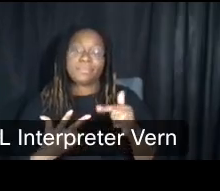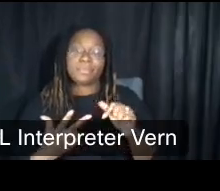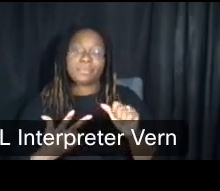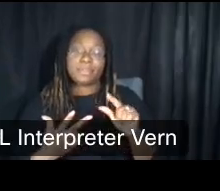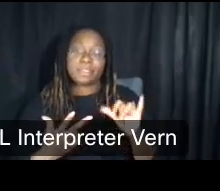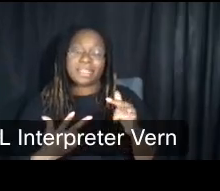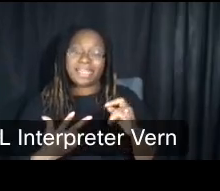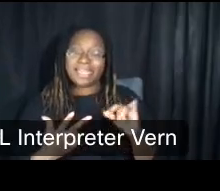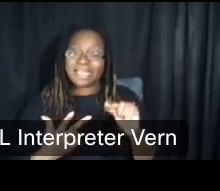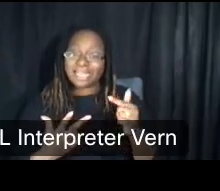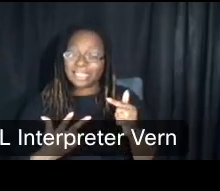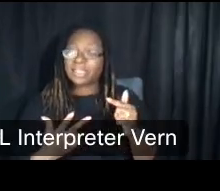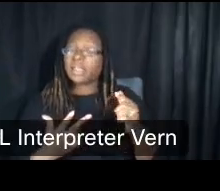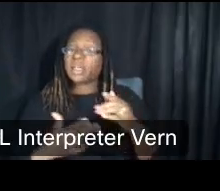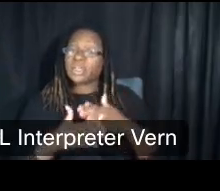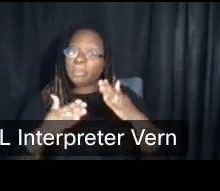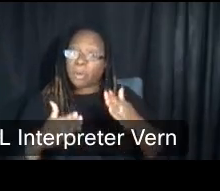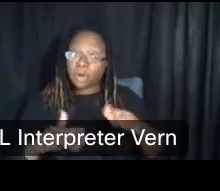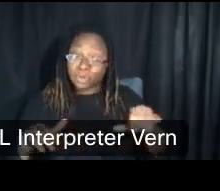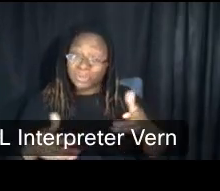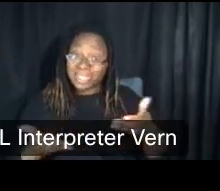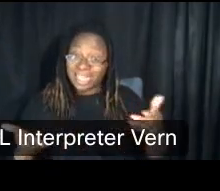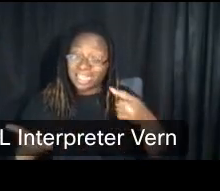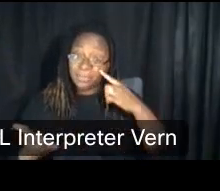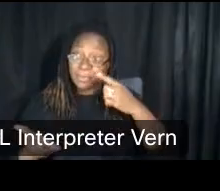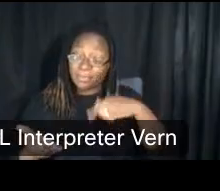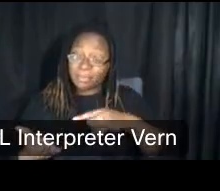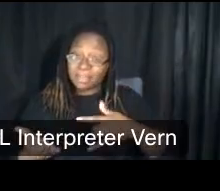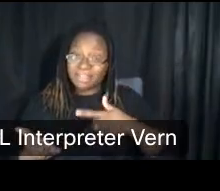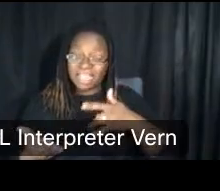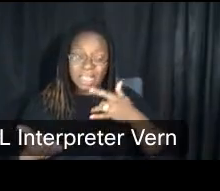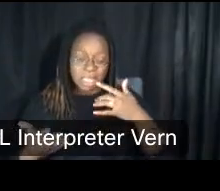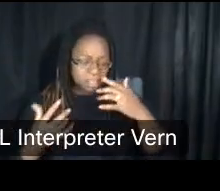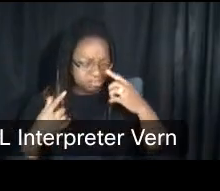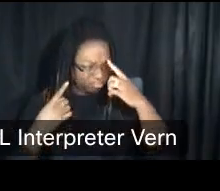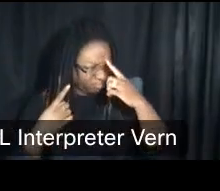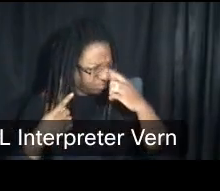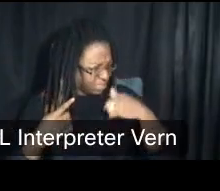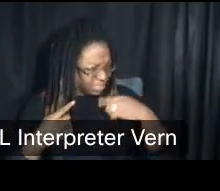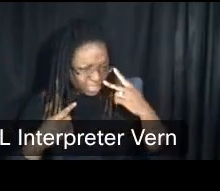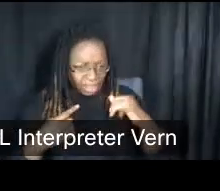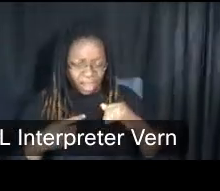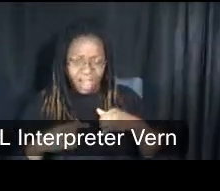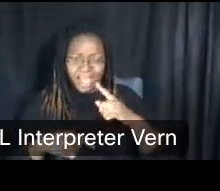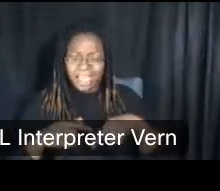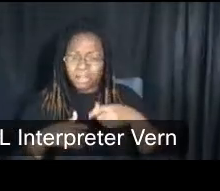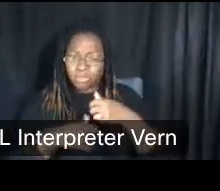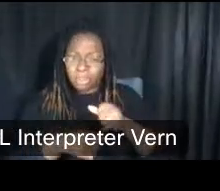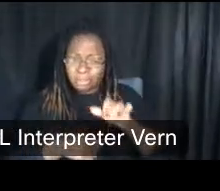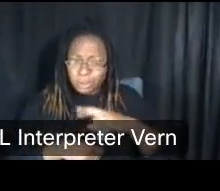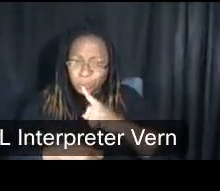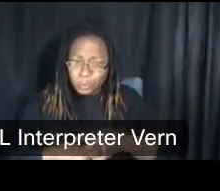partner intentionally do things to make them feel like they're losing their mind or that they can't trust what they know to be true?